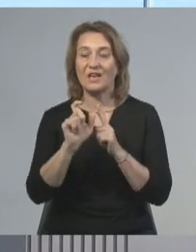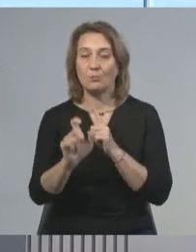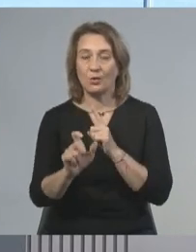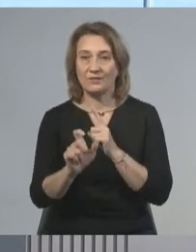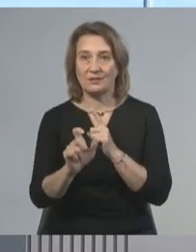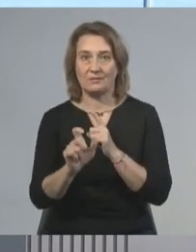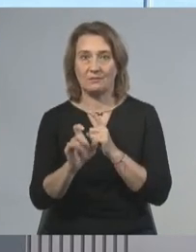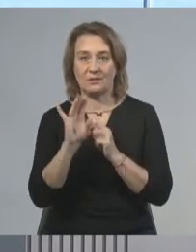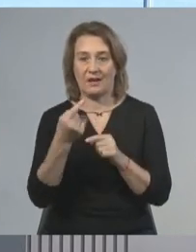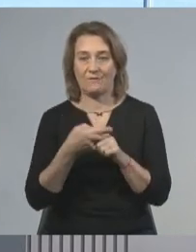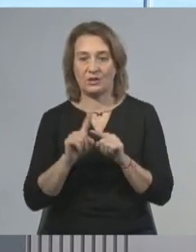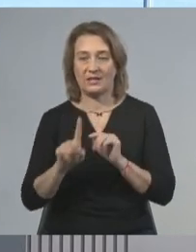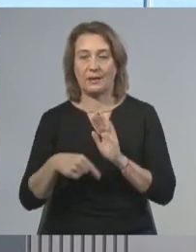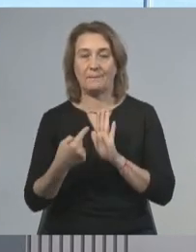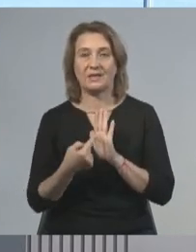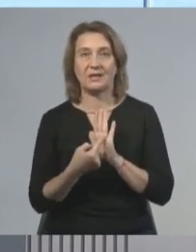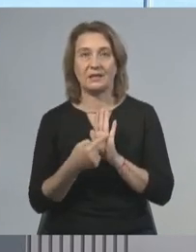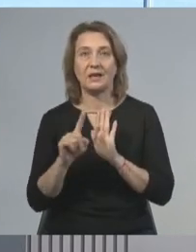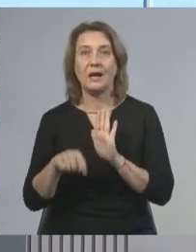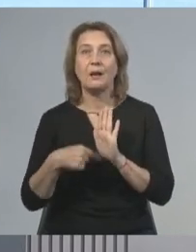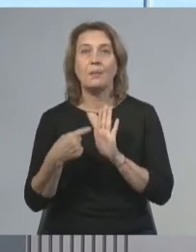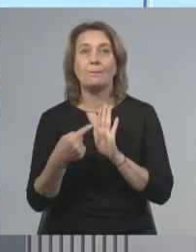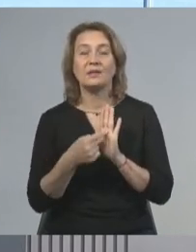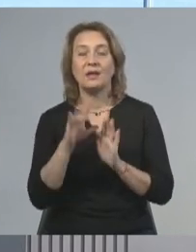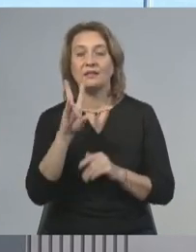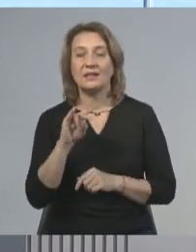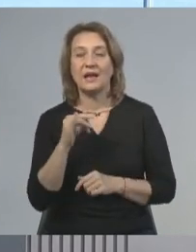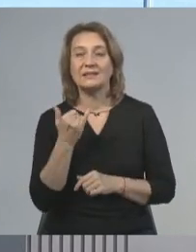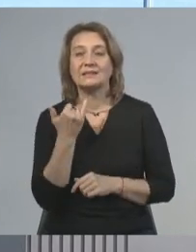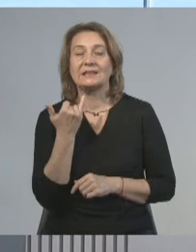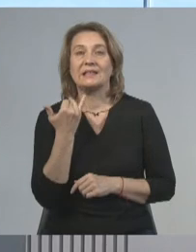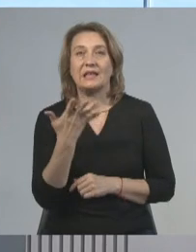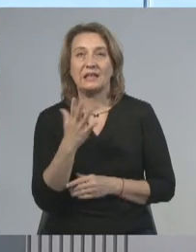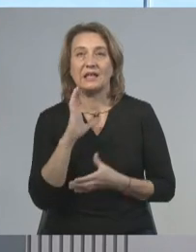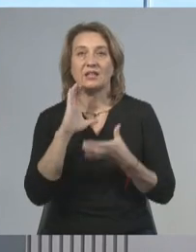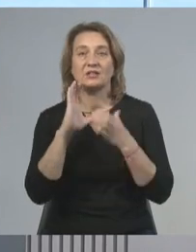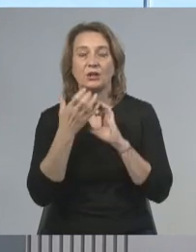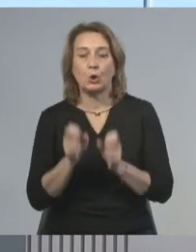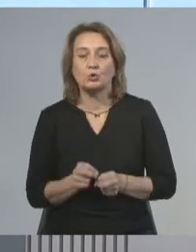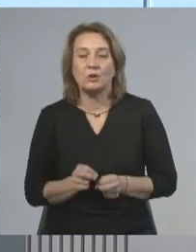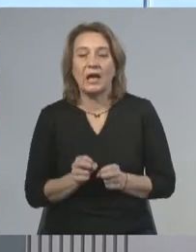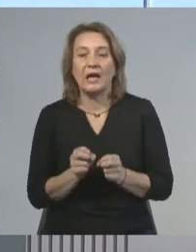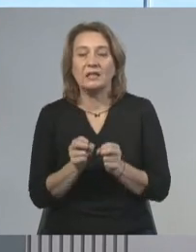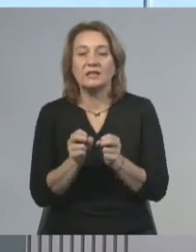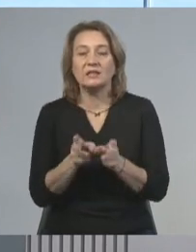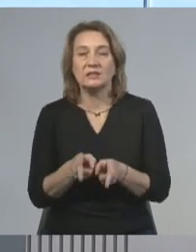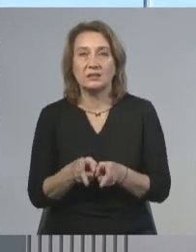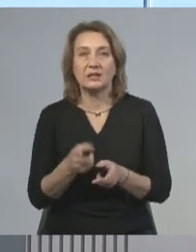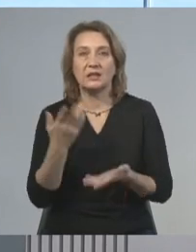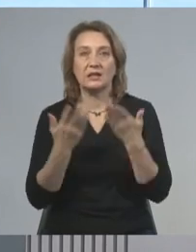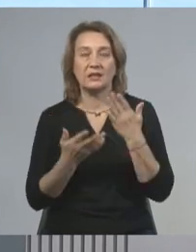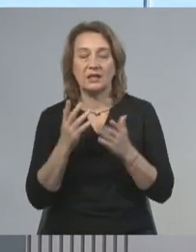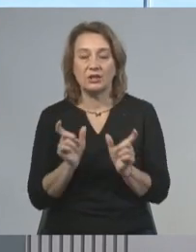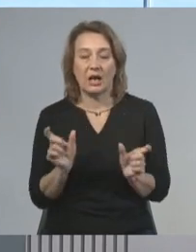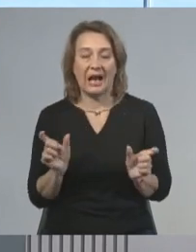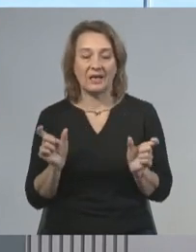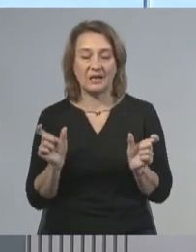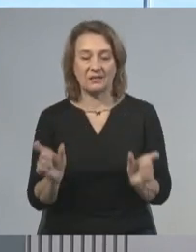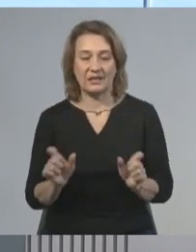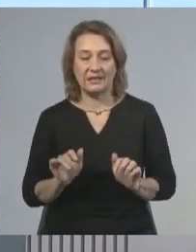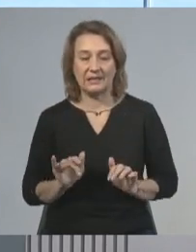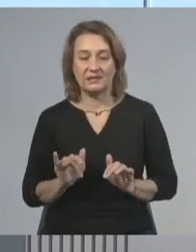questions so question how serious are the risks if the